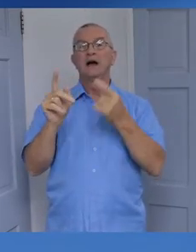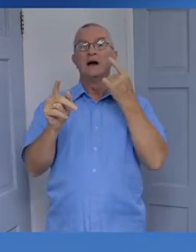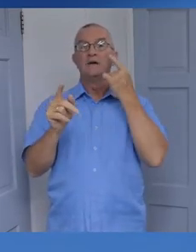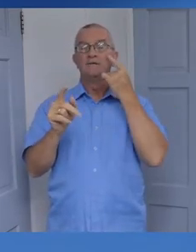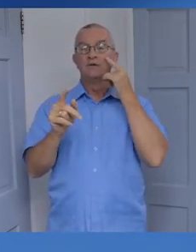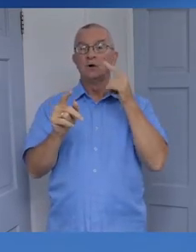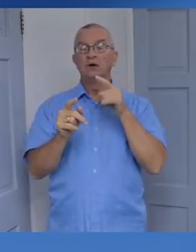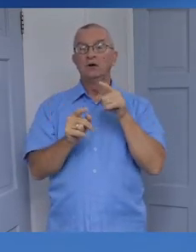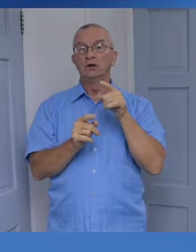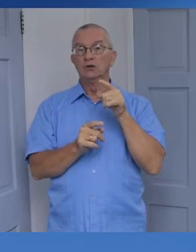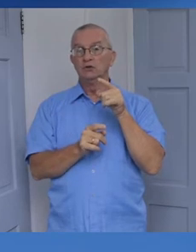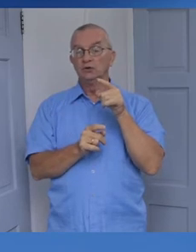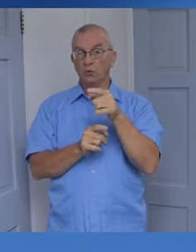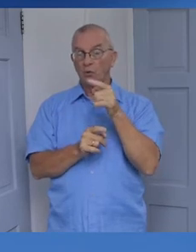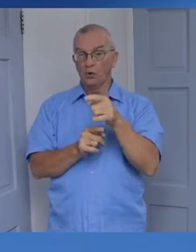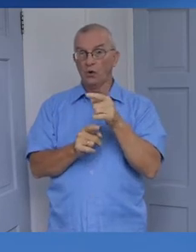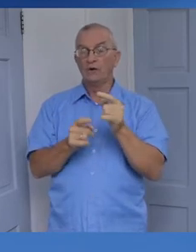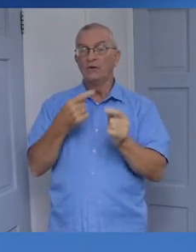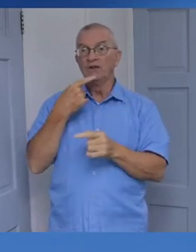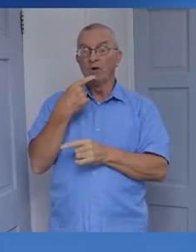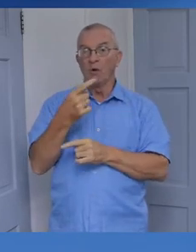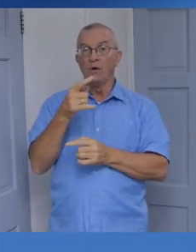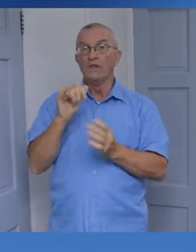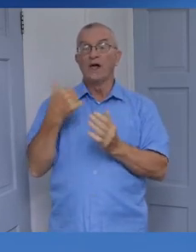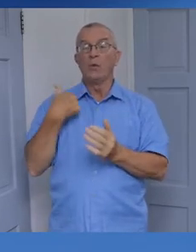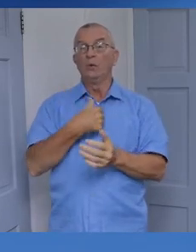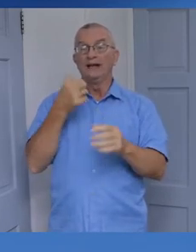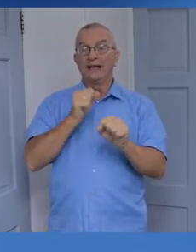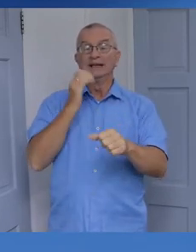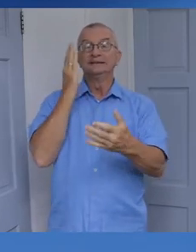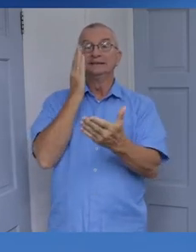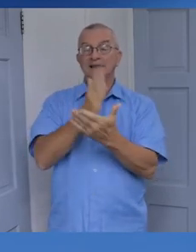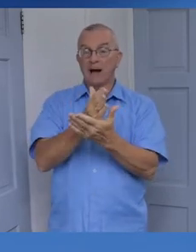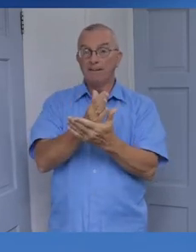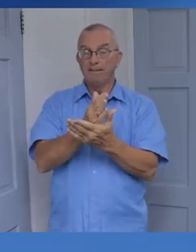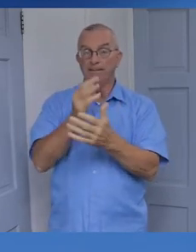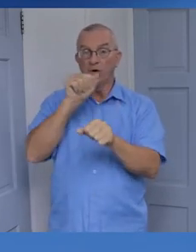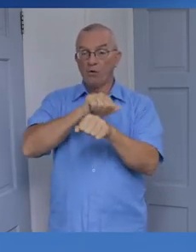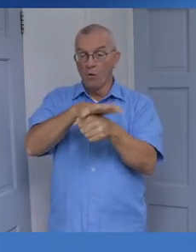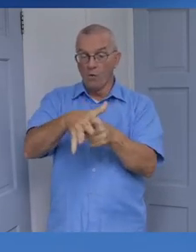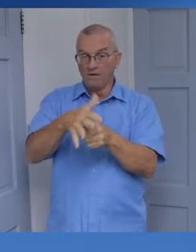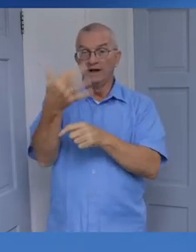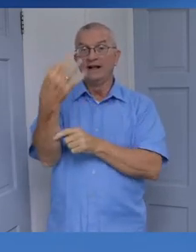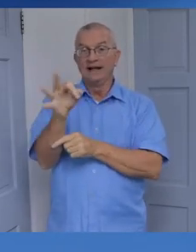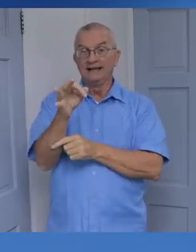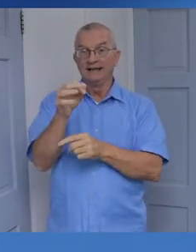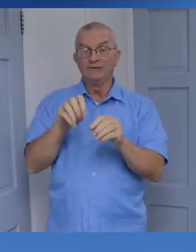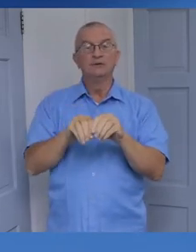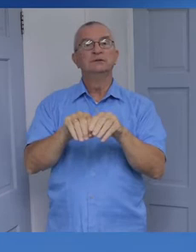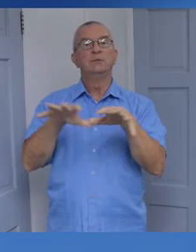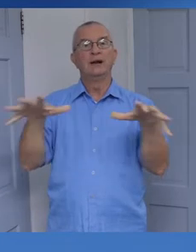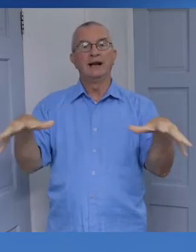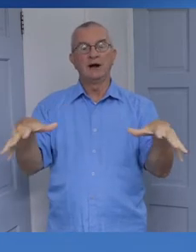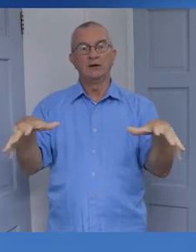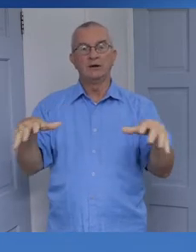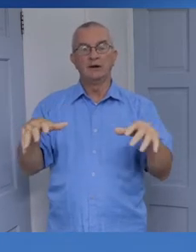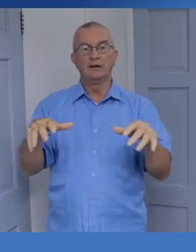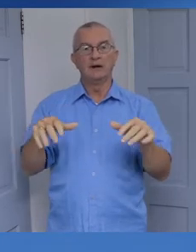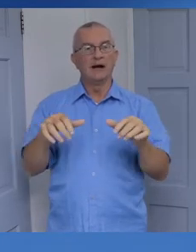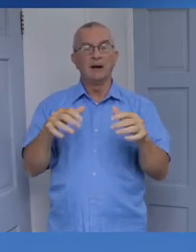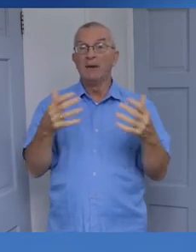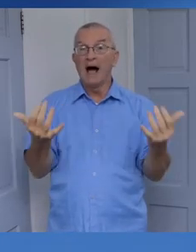we can stop COVID-19 from spreading by simply staying home and following all